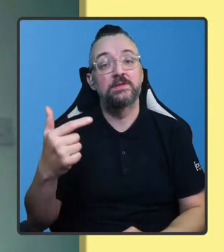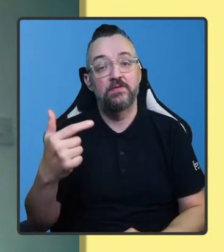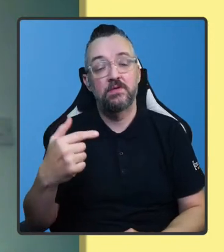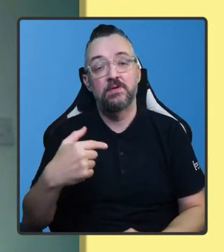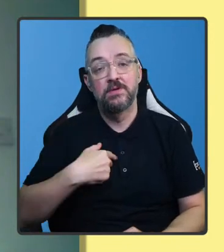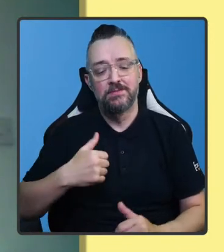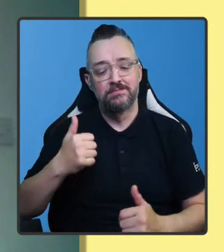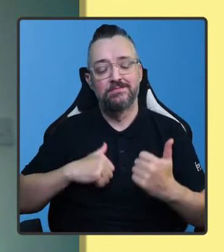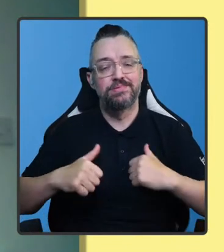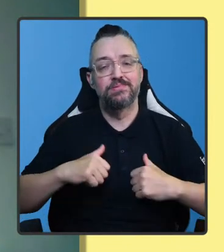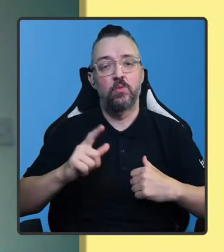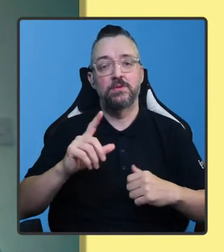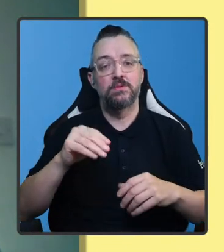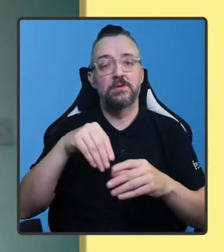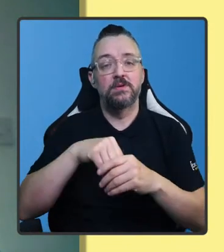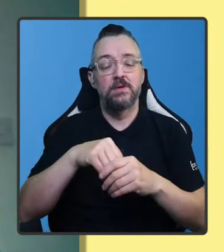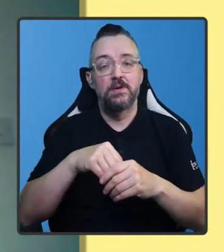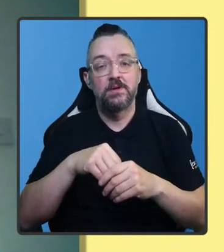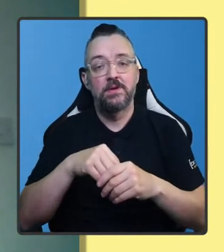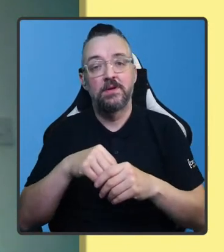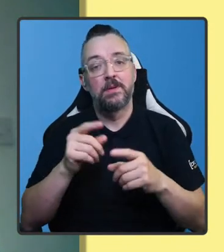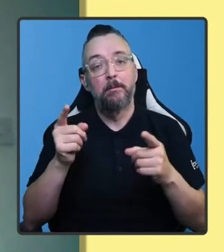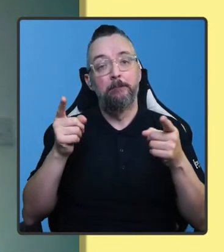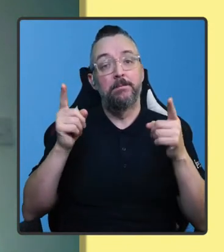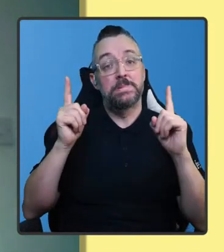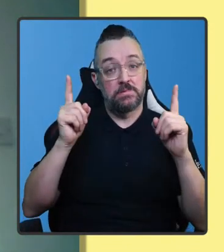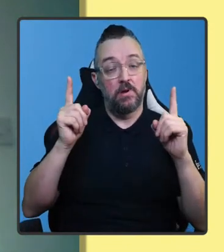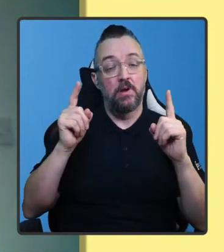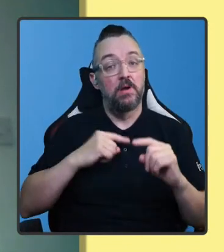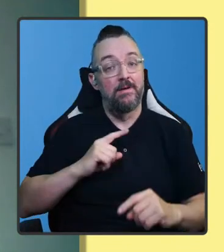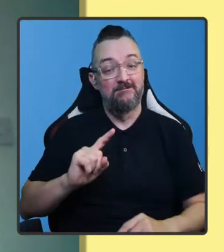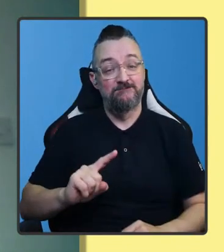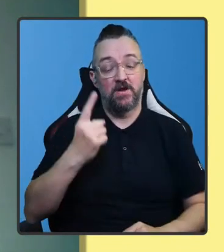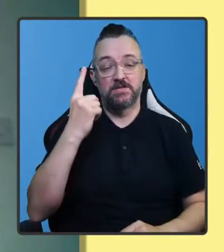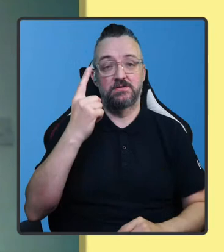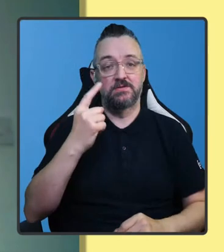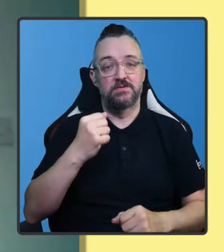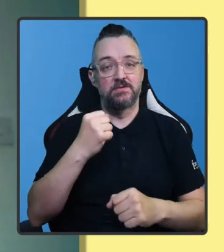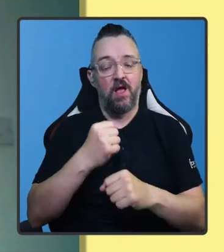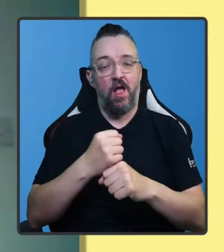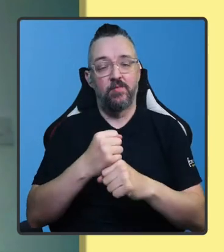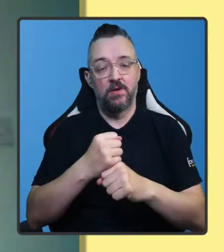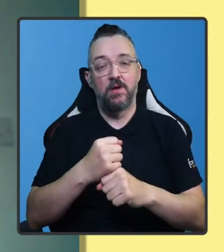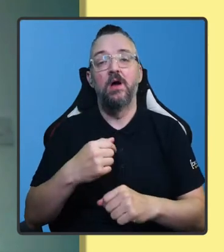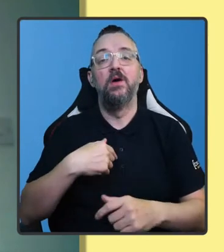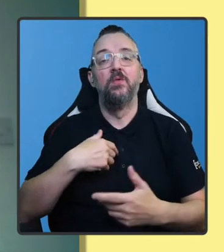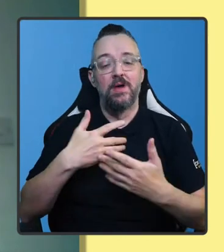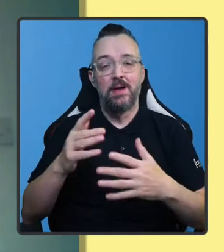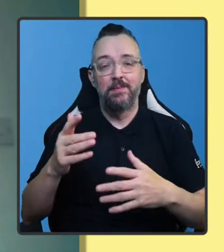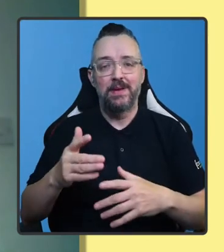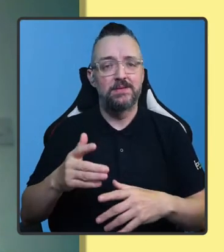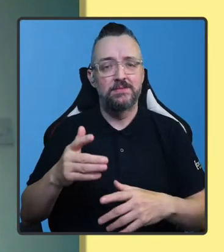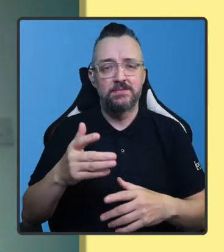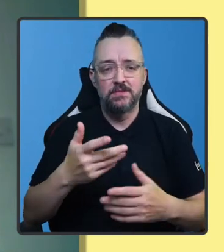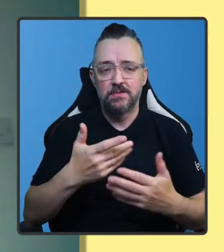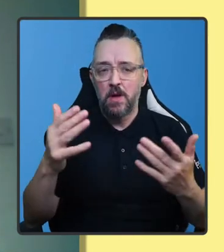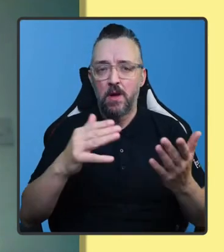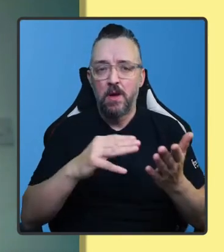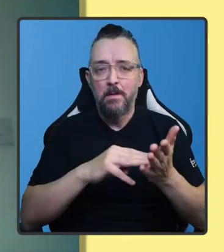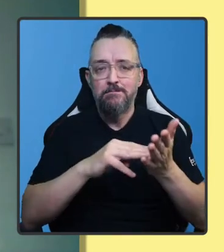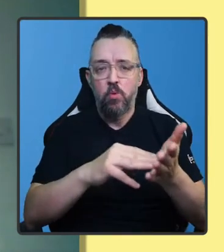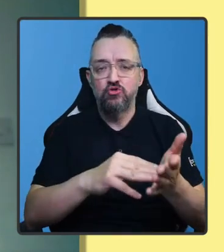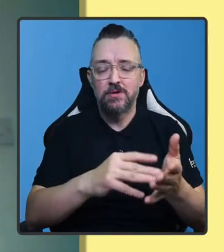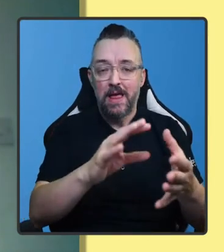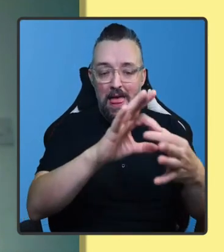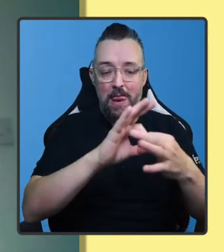appointed a minister in our first government. And the first thing I did was to dig out all the motions that related to my